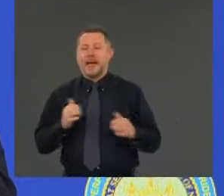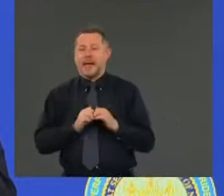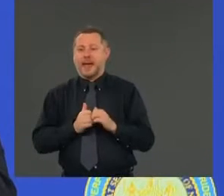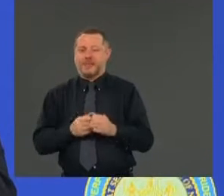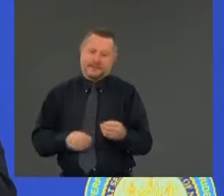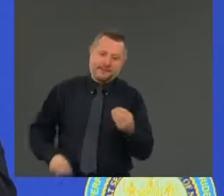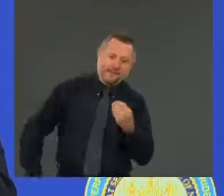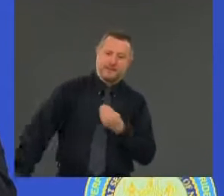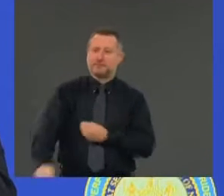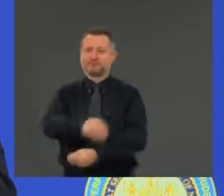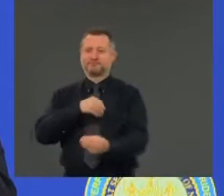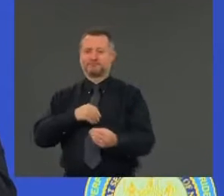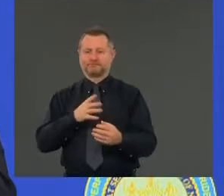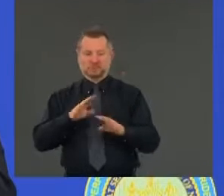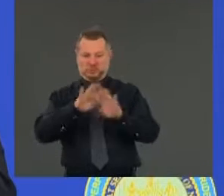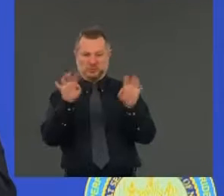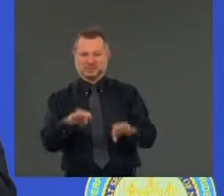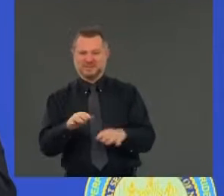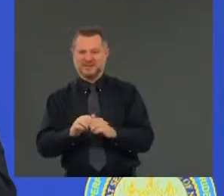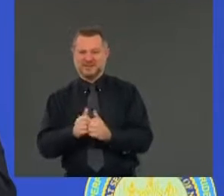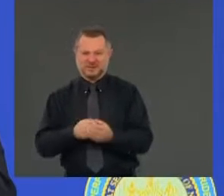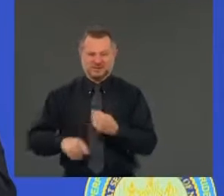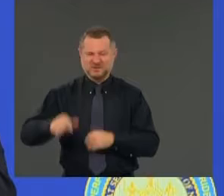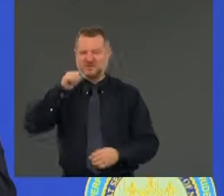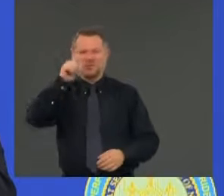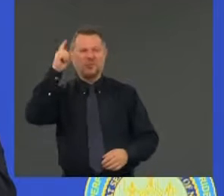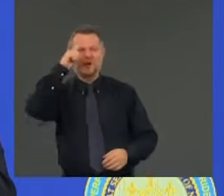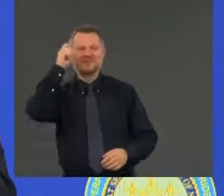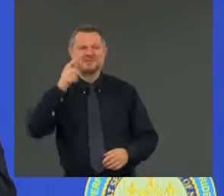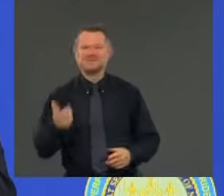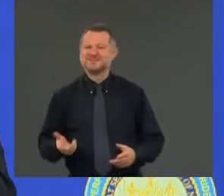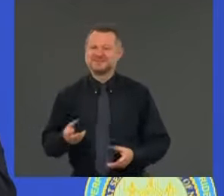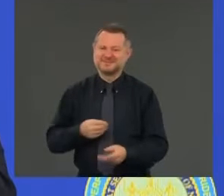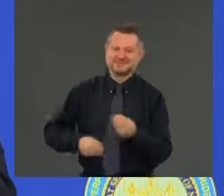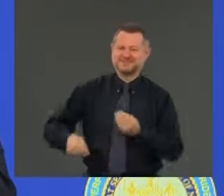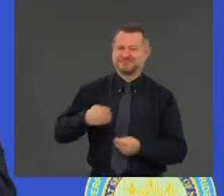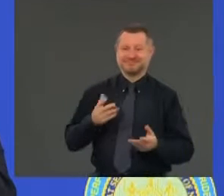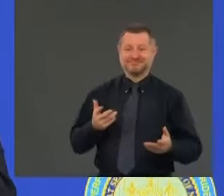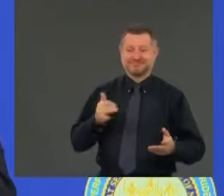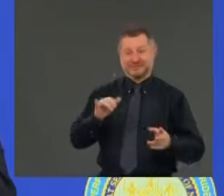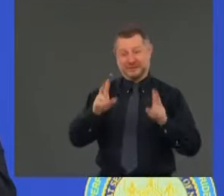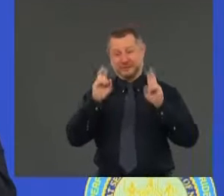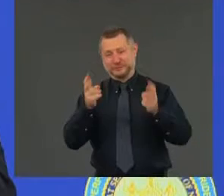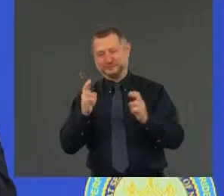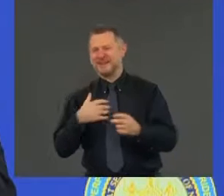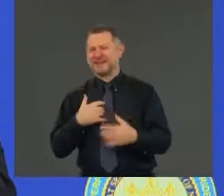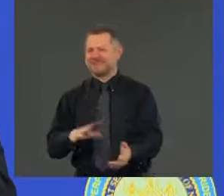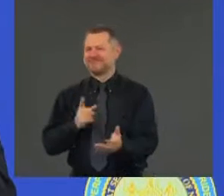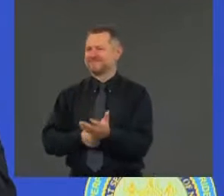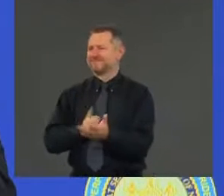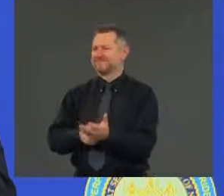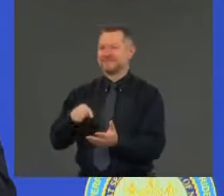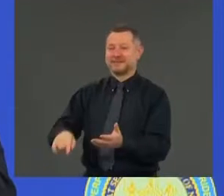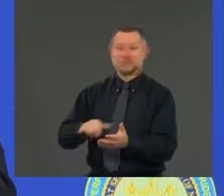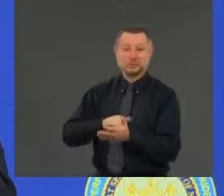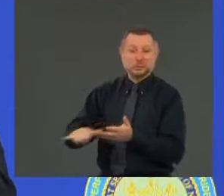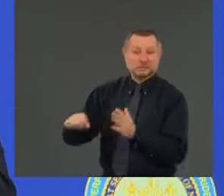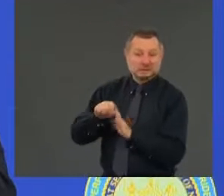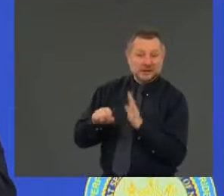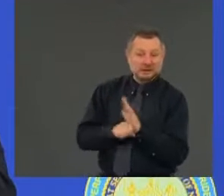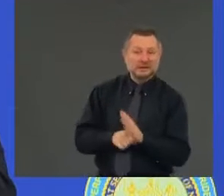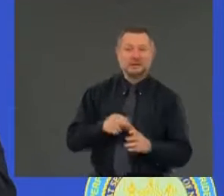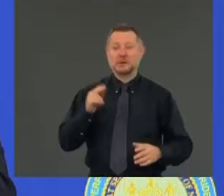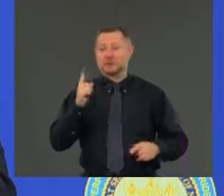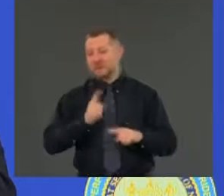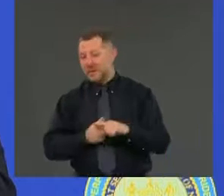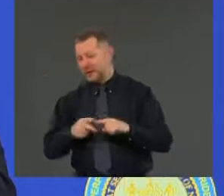questionable. So it's an issue that we're going to face for the state, an issue we'll face for the city. And